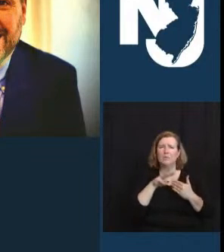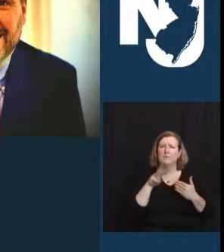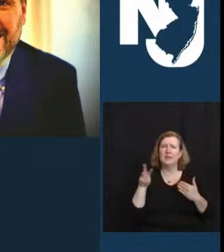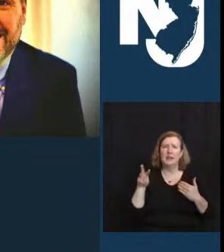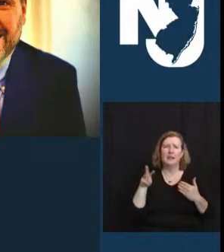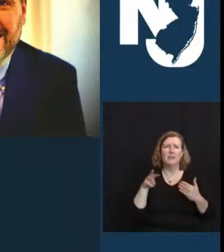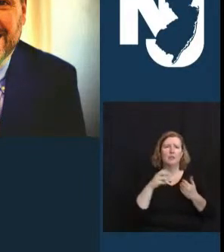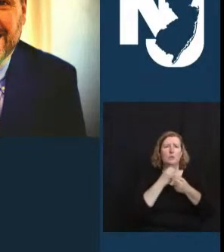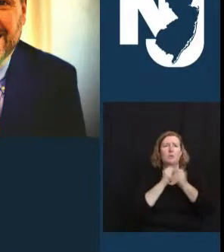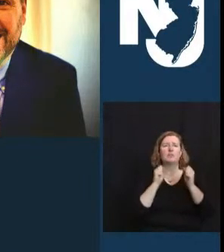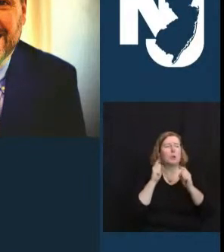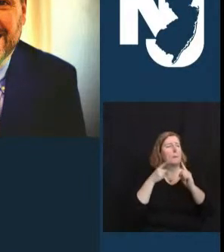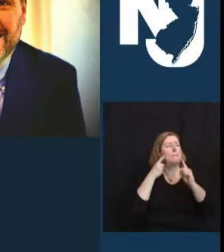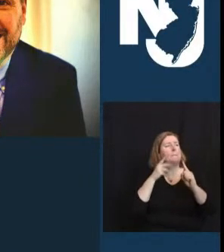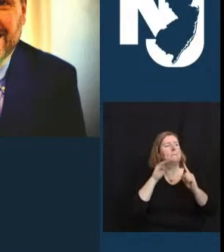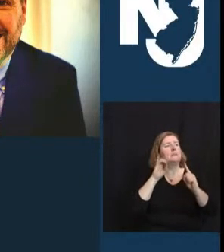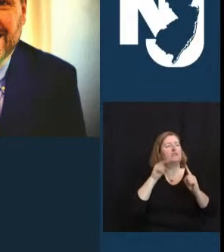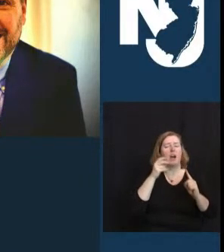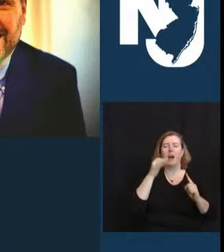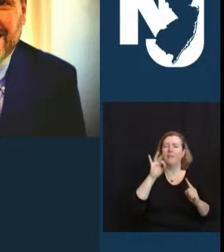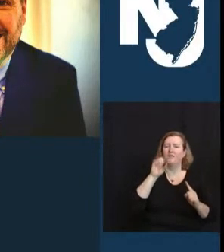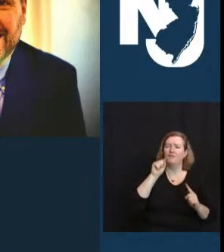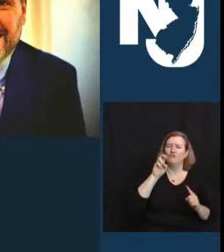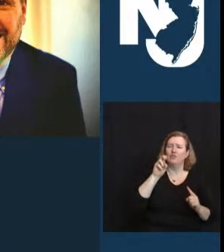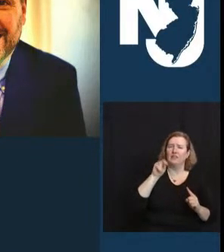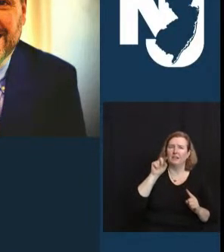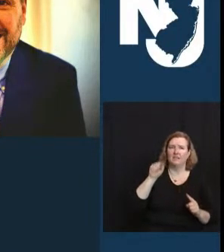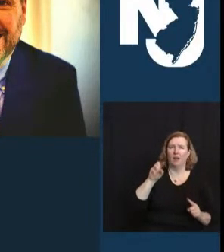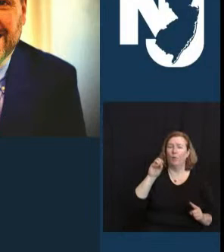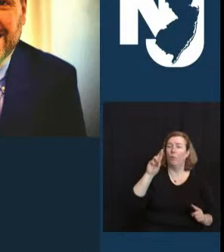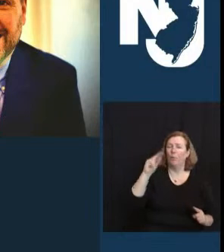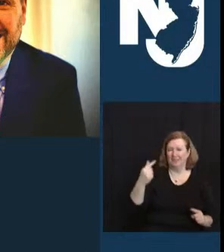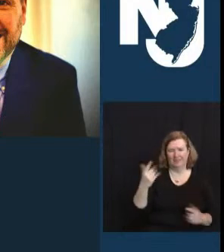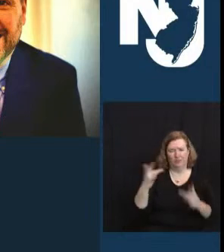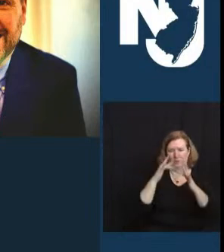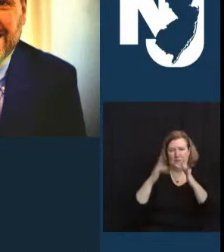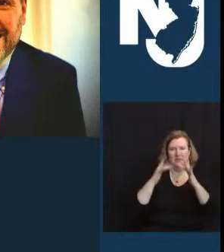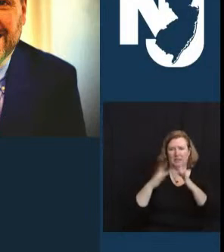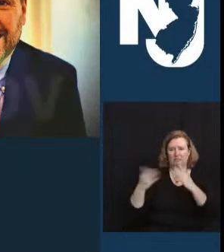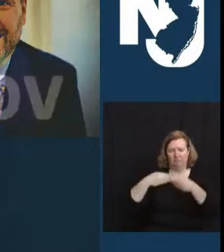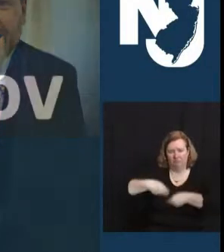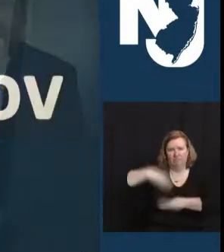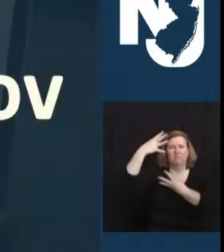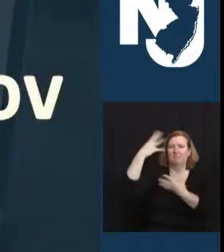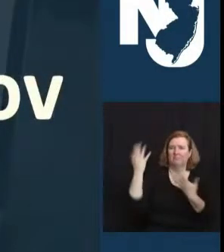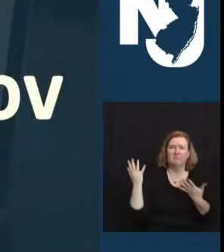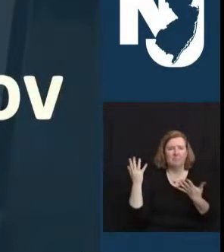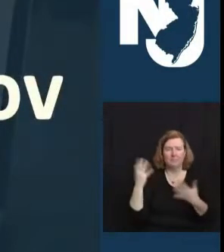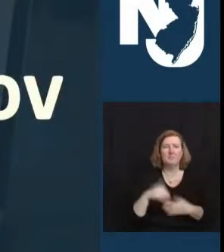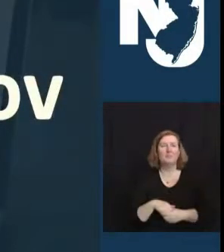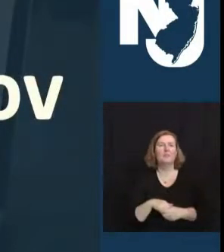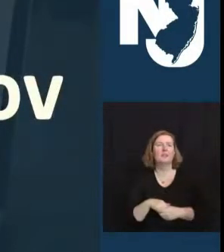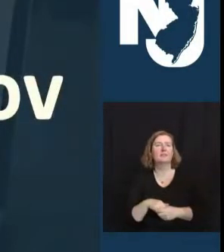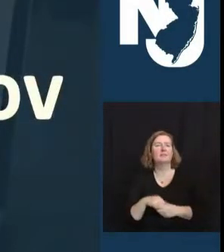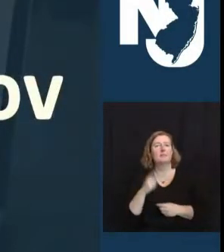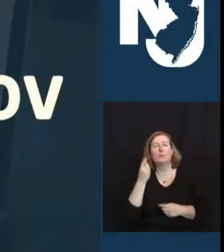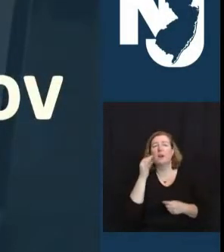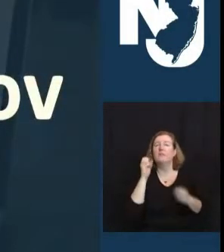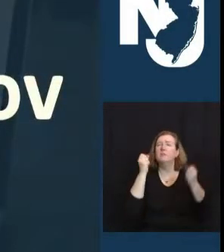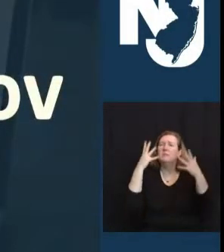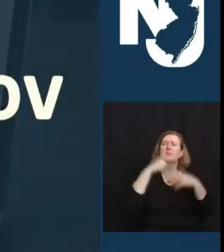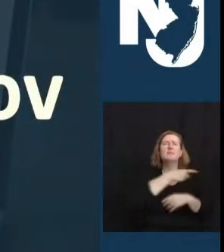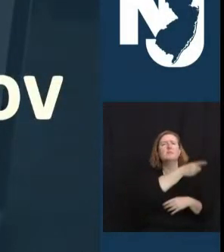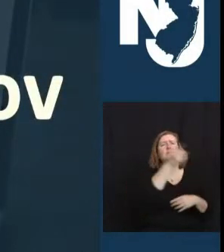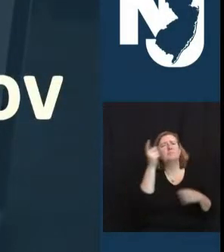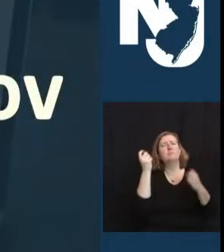rescuemissionoftrenton.org. Did not take a long time to come up with that one. rescuemissionoftrenton.org. The Rescue Mission of Trenton is one of many community partners